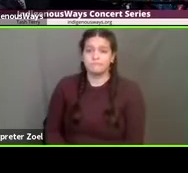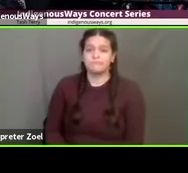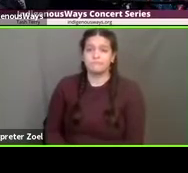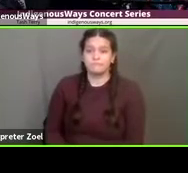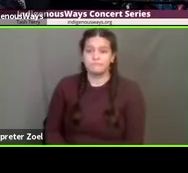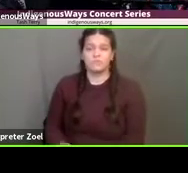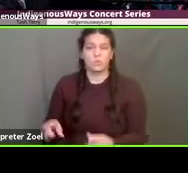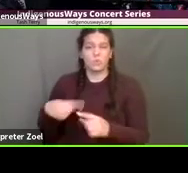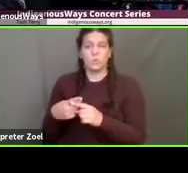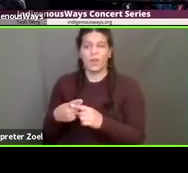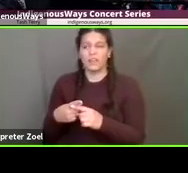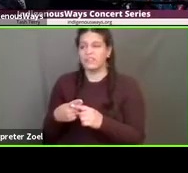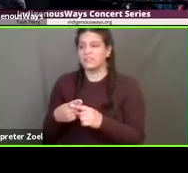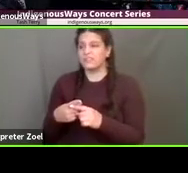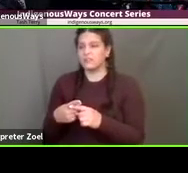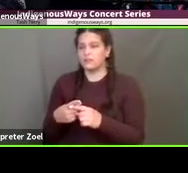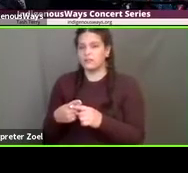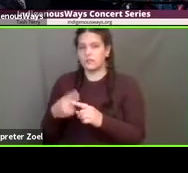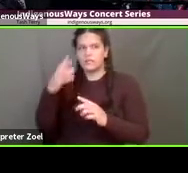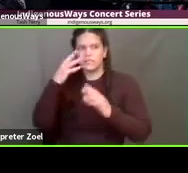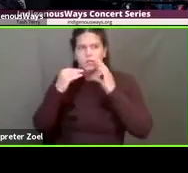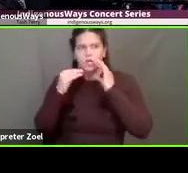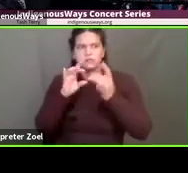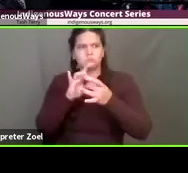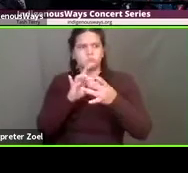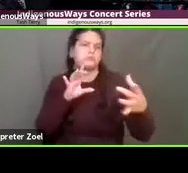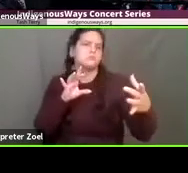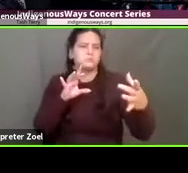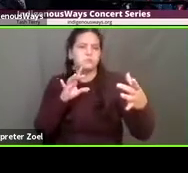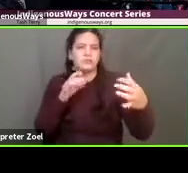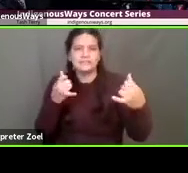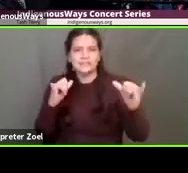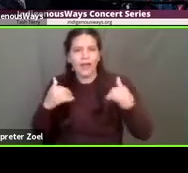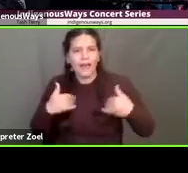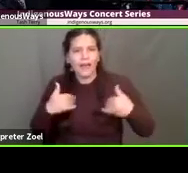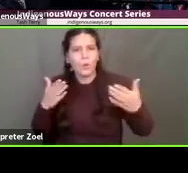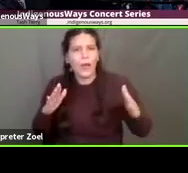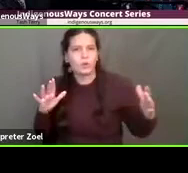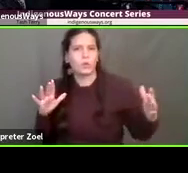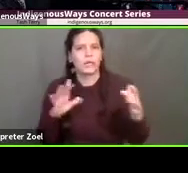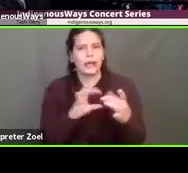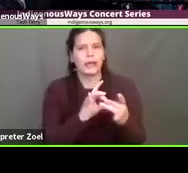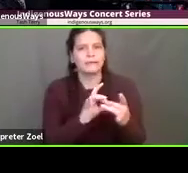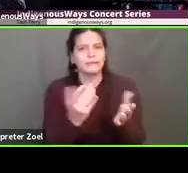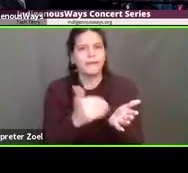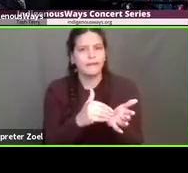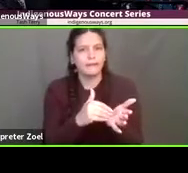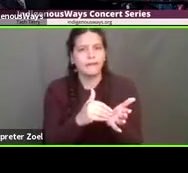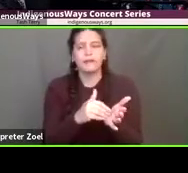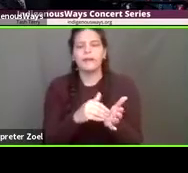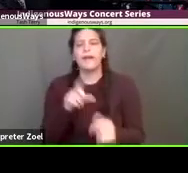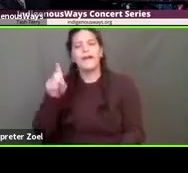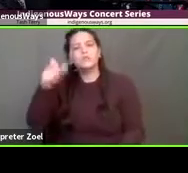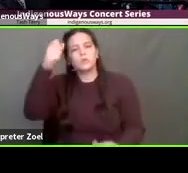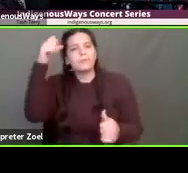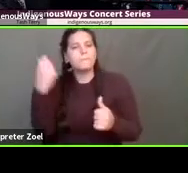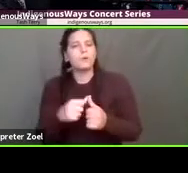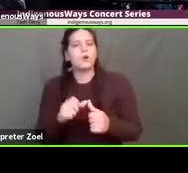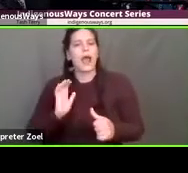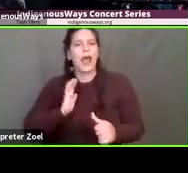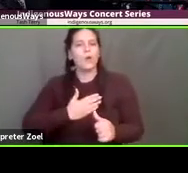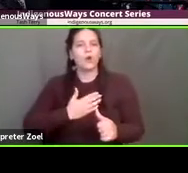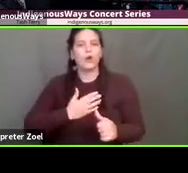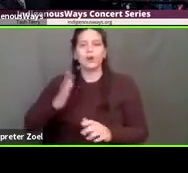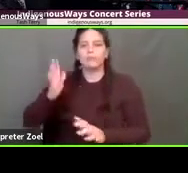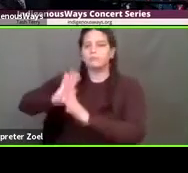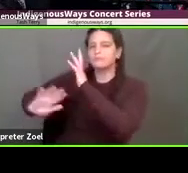when things get cut off, there is still a way, you know, and we always have to remember our ancestors